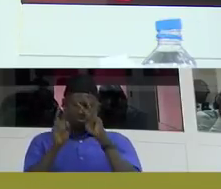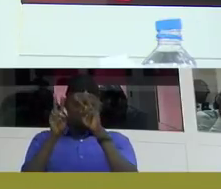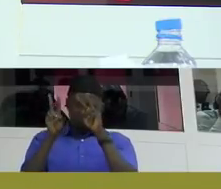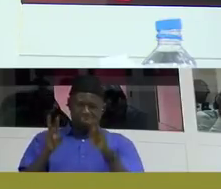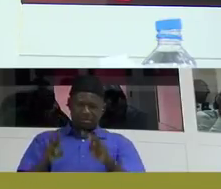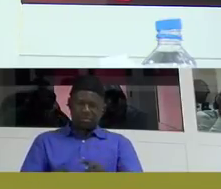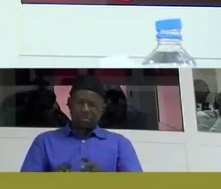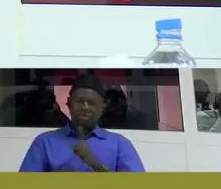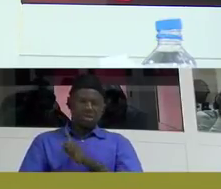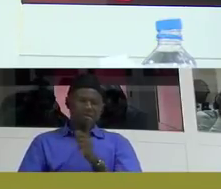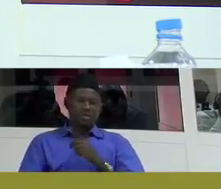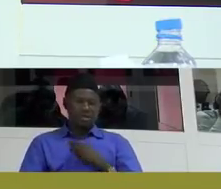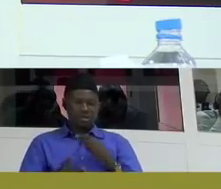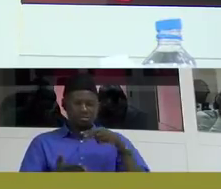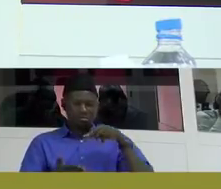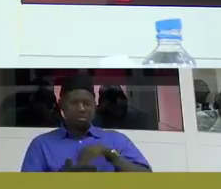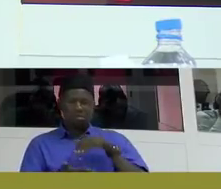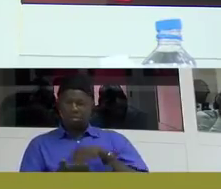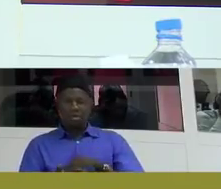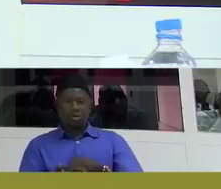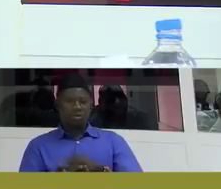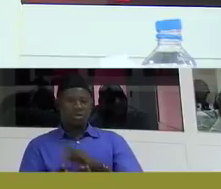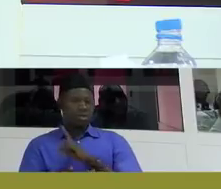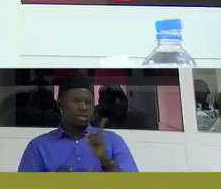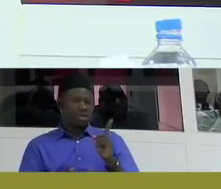that million. He even